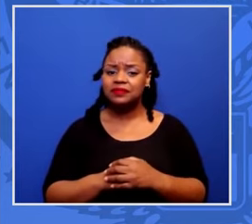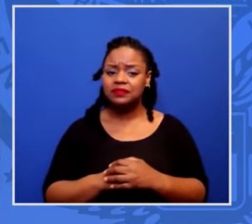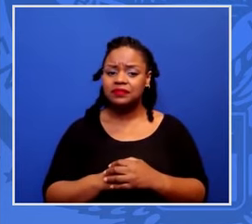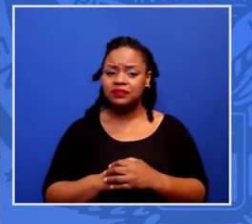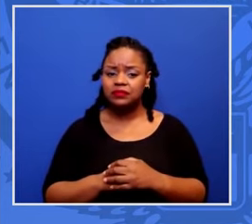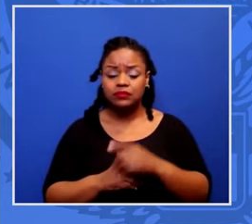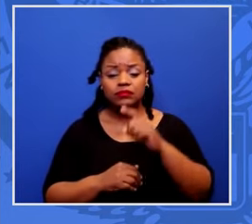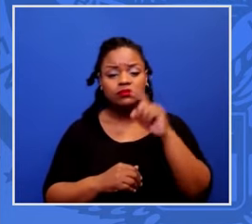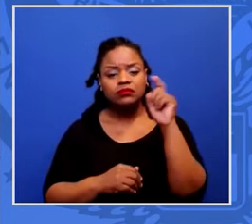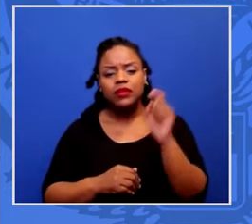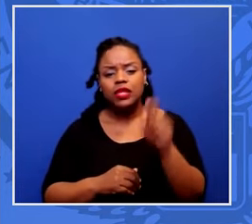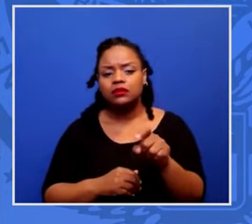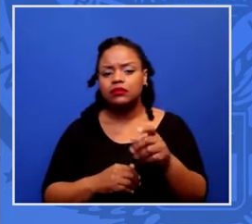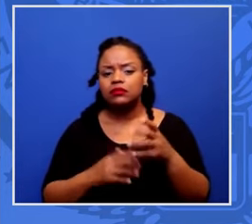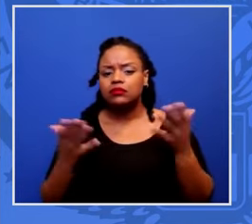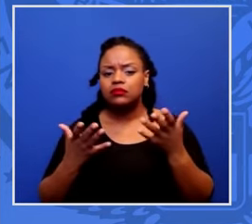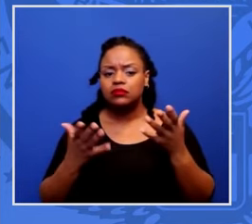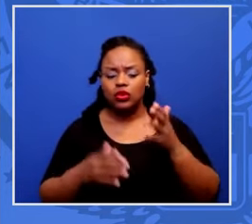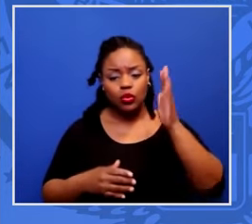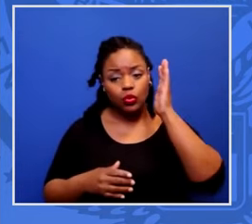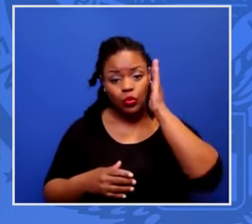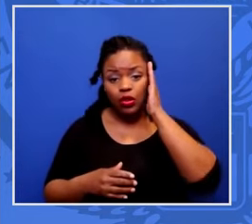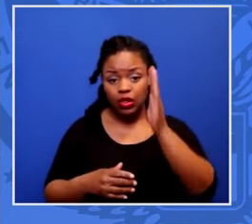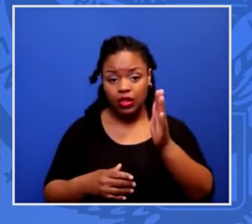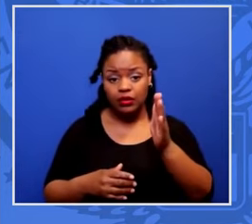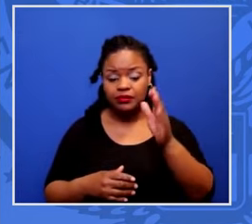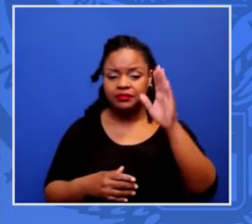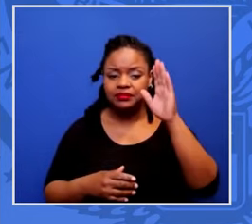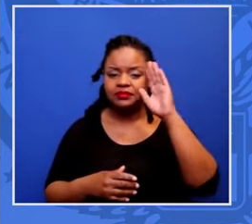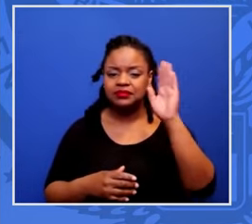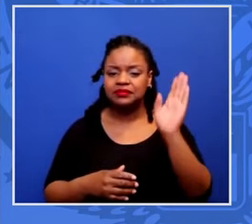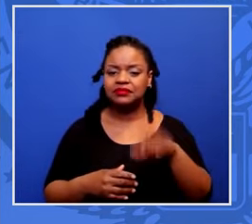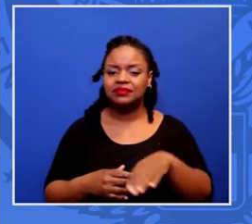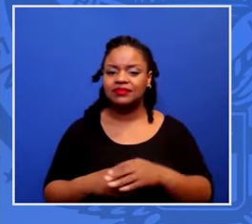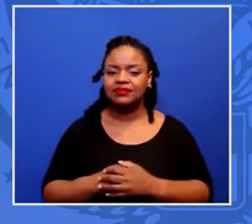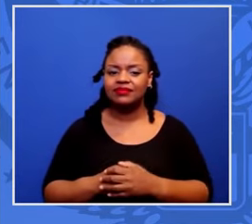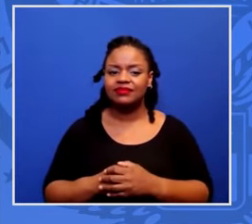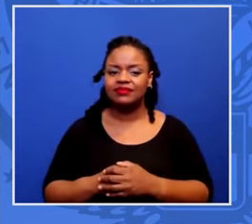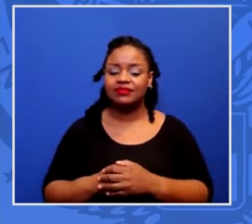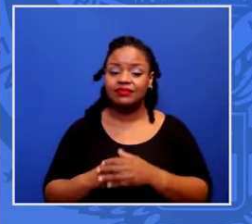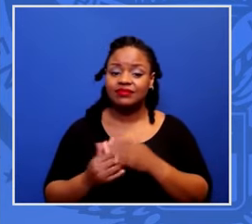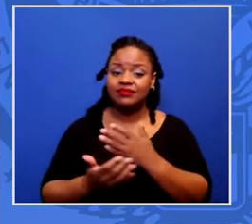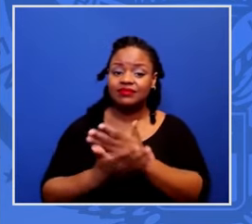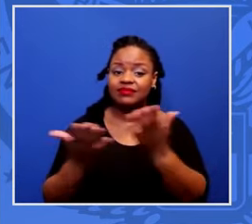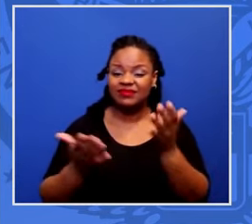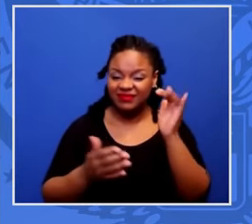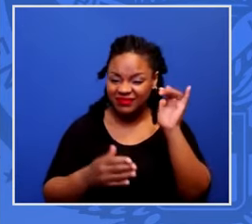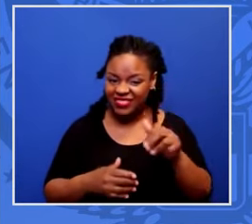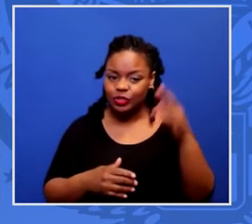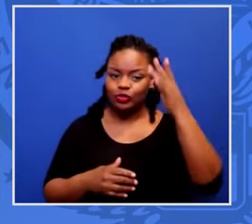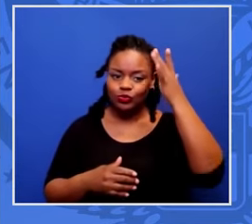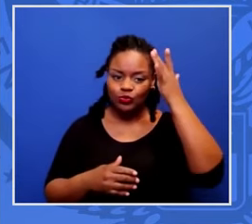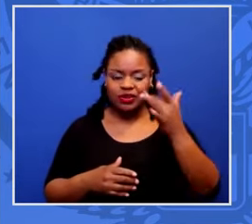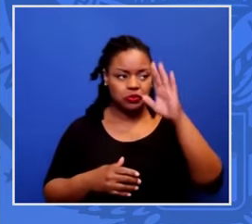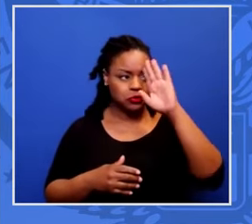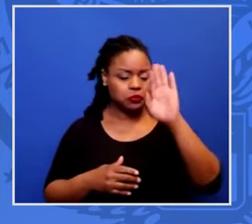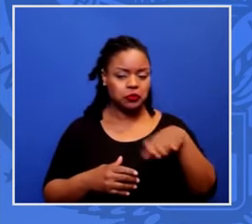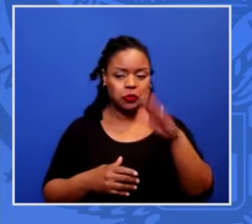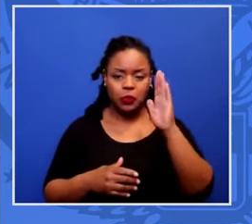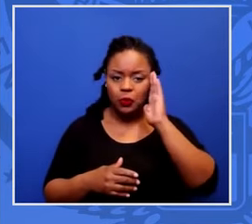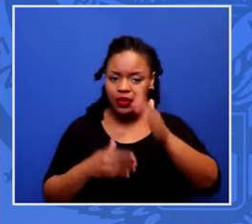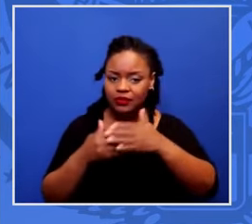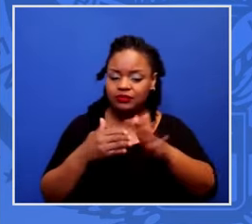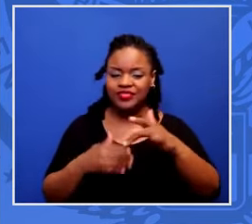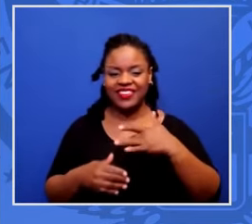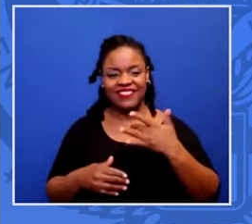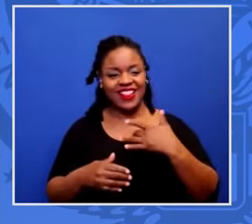You, the American people, are the reason why. I've never been more optimistic about America than I am this very day. There